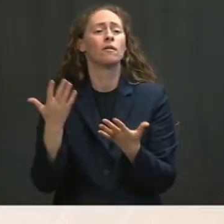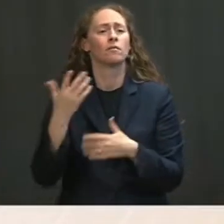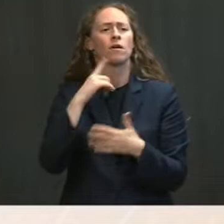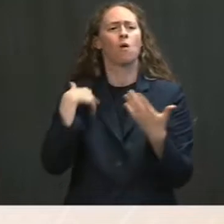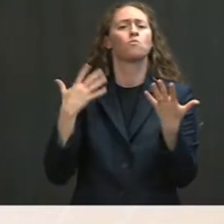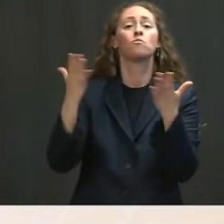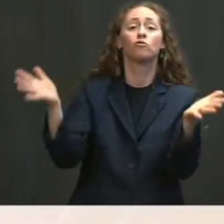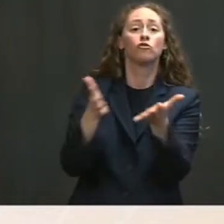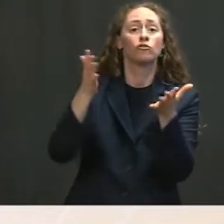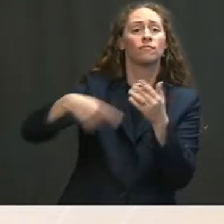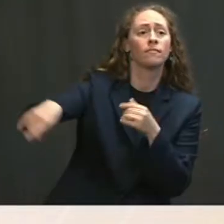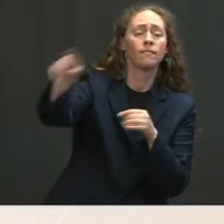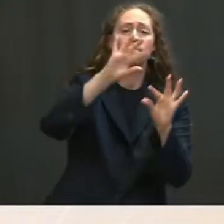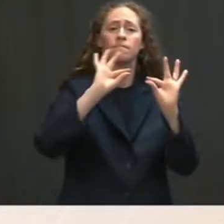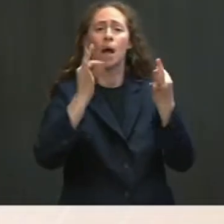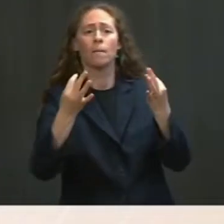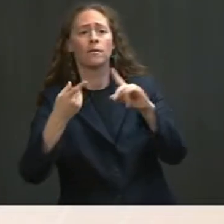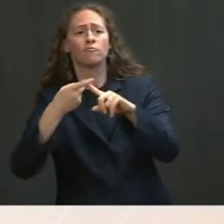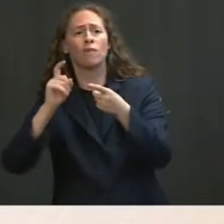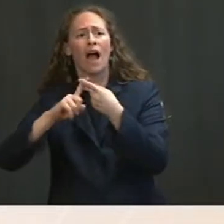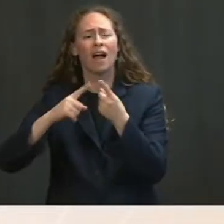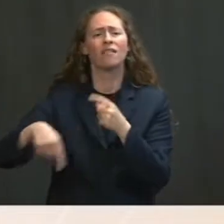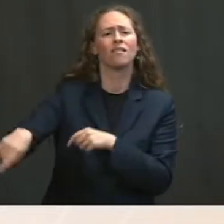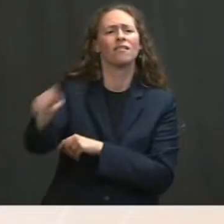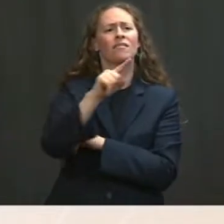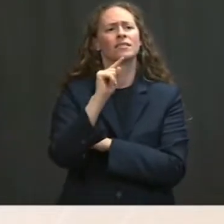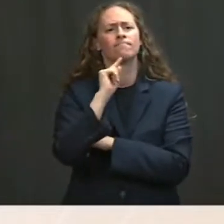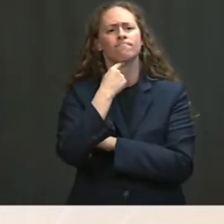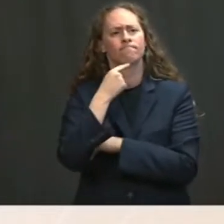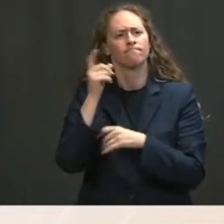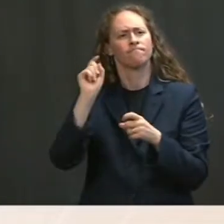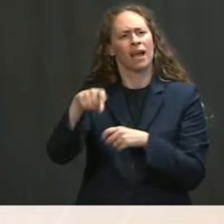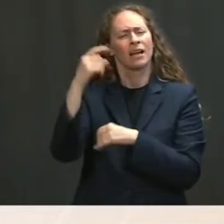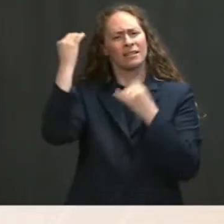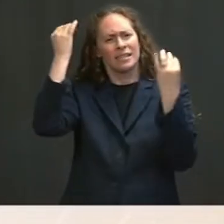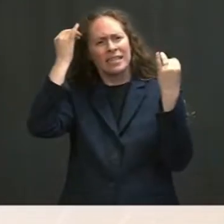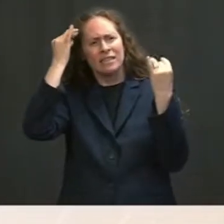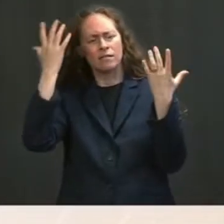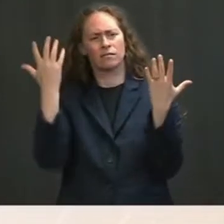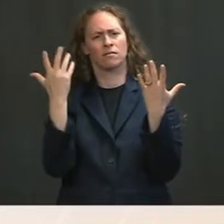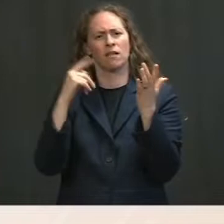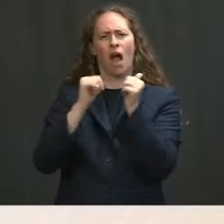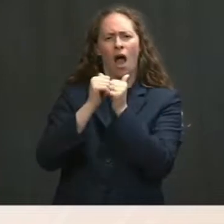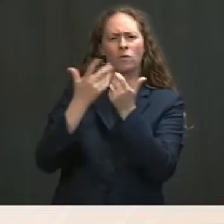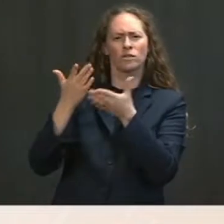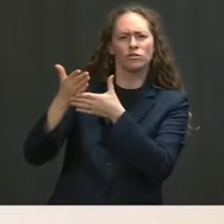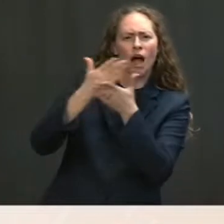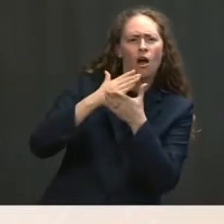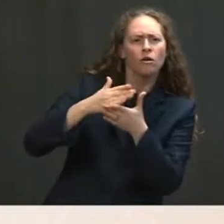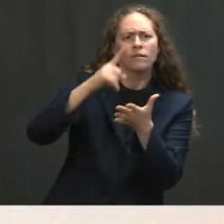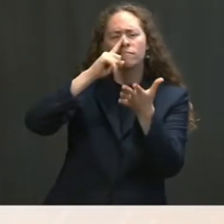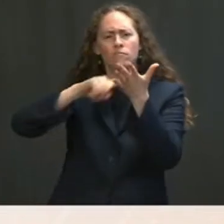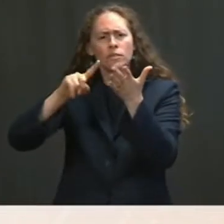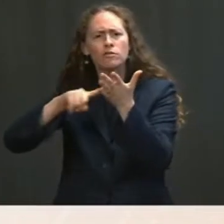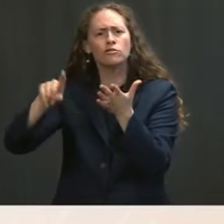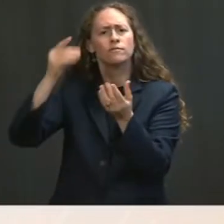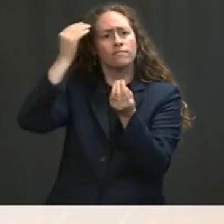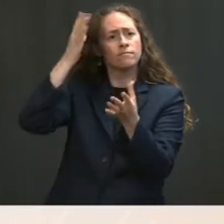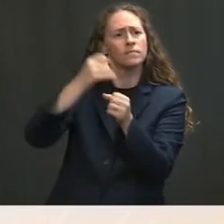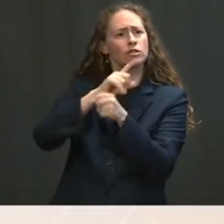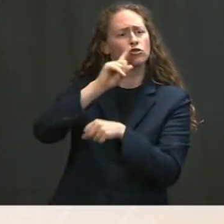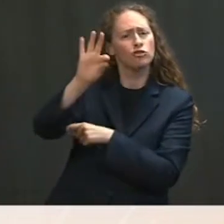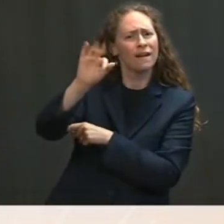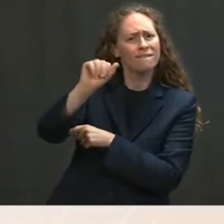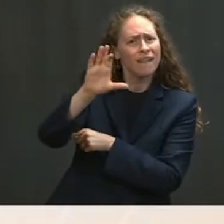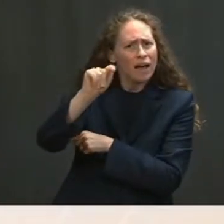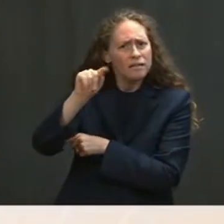ask people to raise the bar for sharing health information by checking sources before they share, to ensure that information is backed by